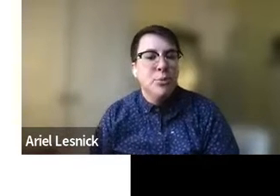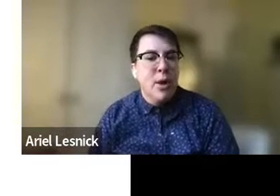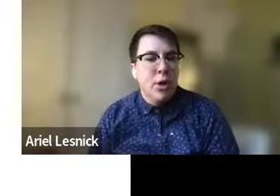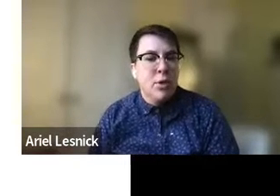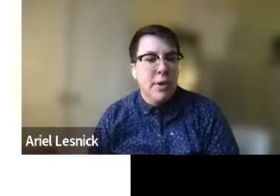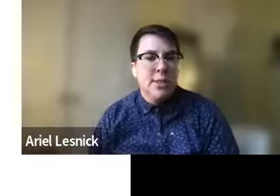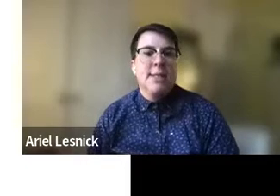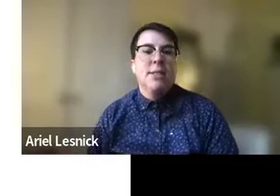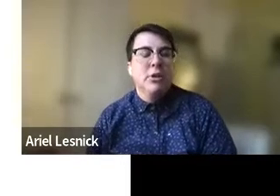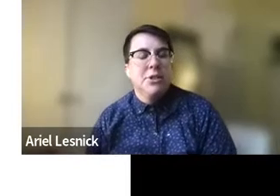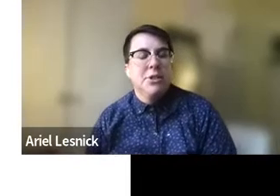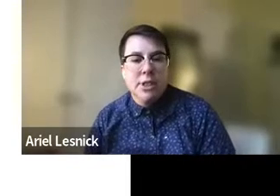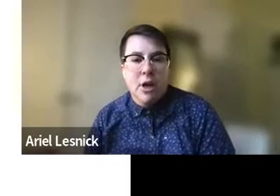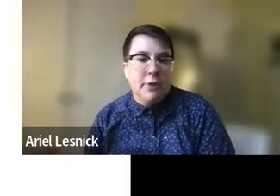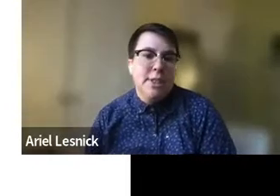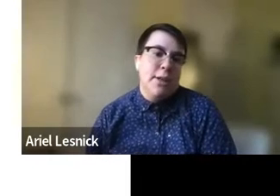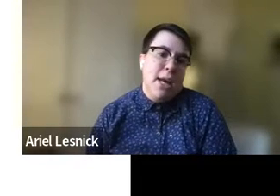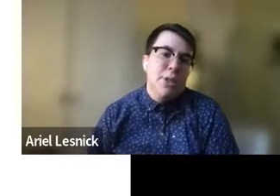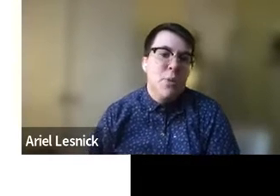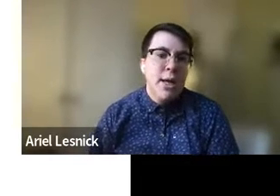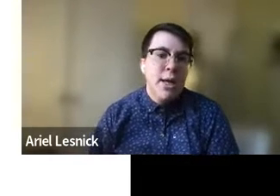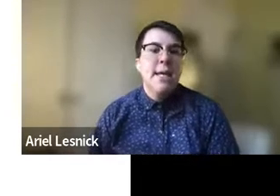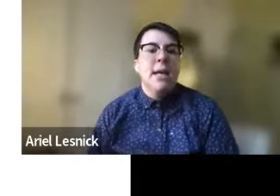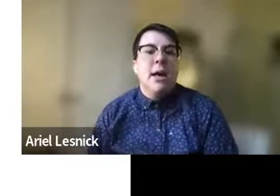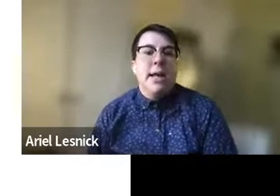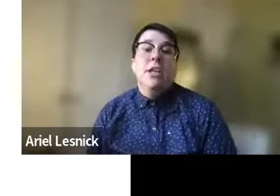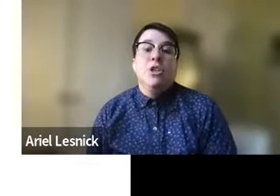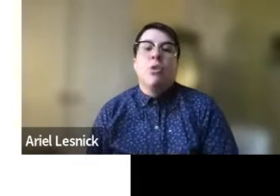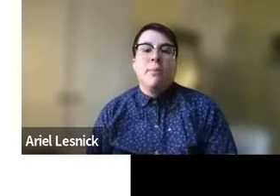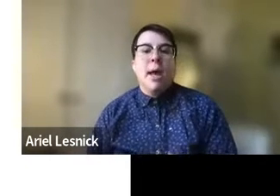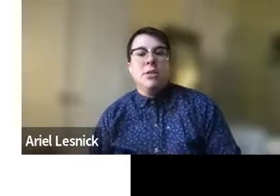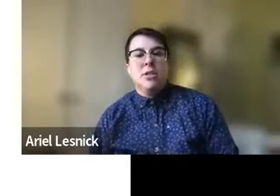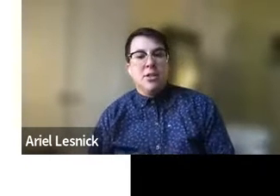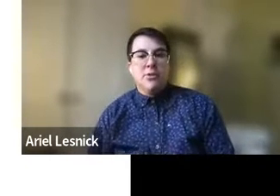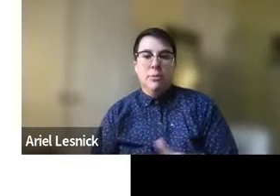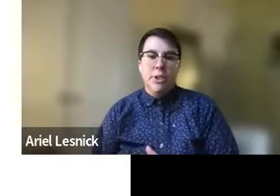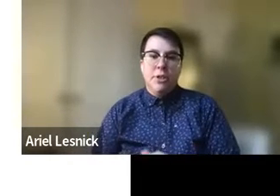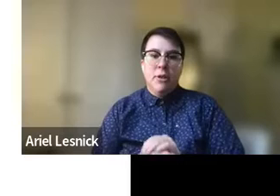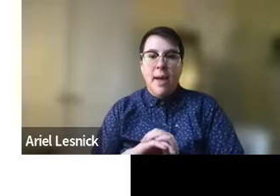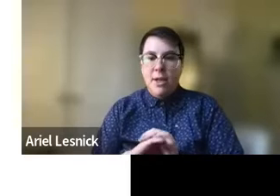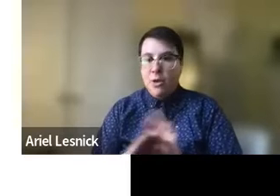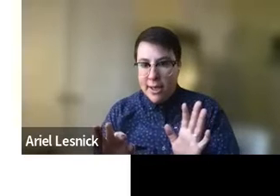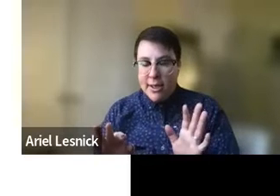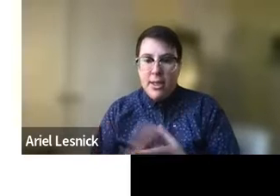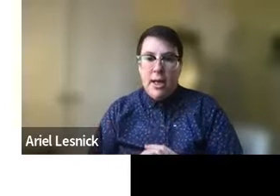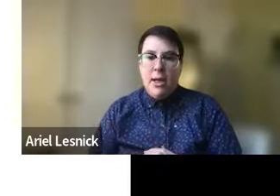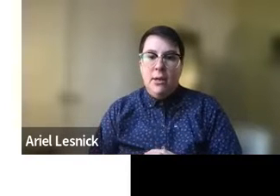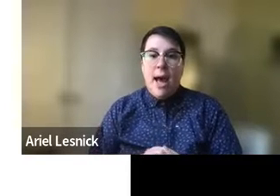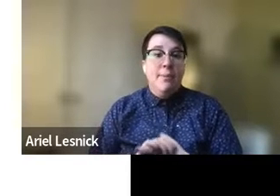how crucial my work with the Accessibility Services Office on campus was in ensuring my successful completion of my